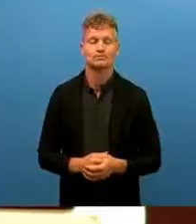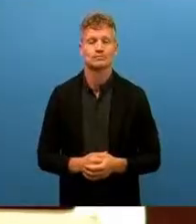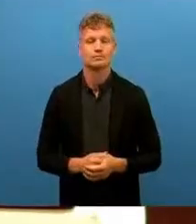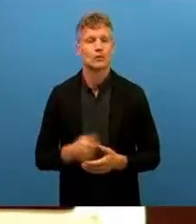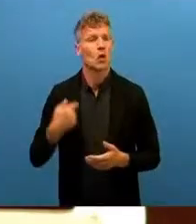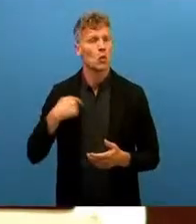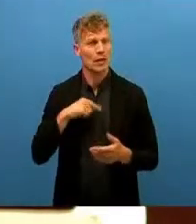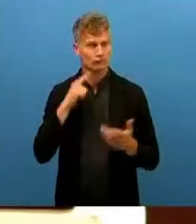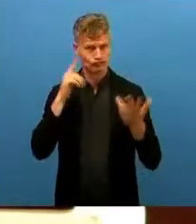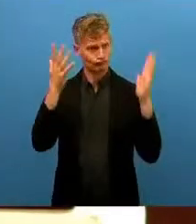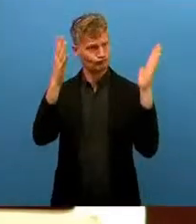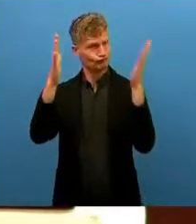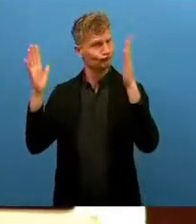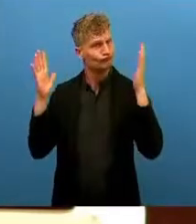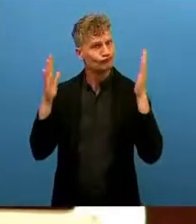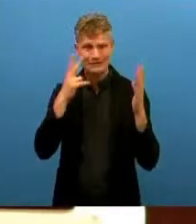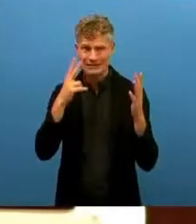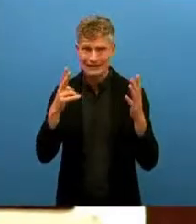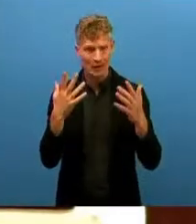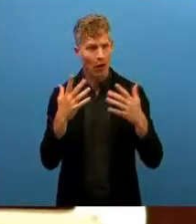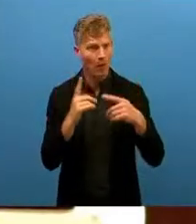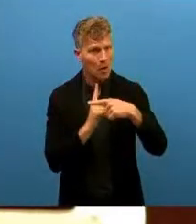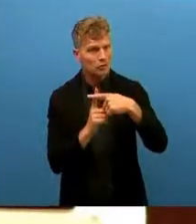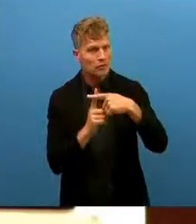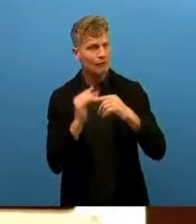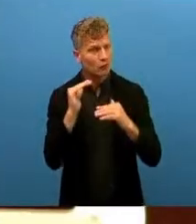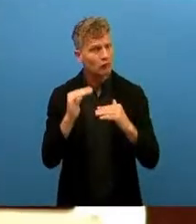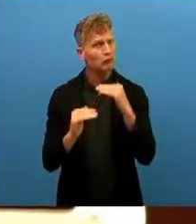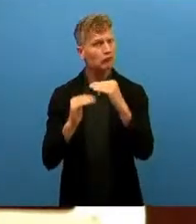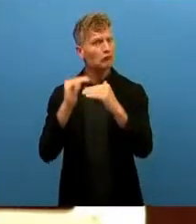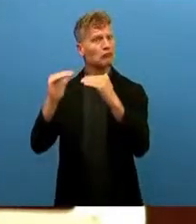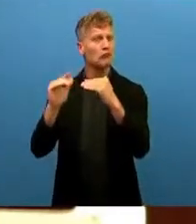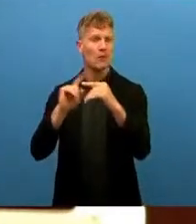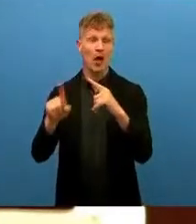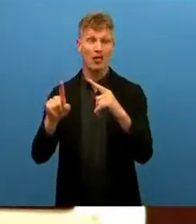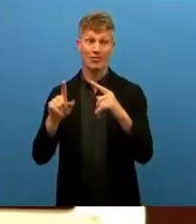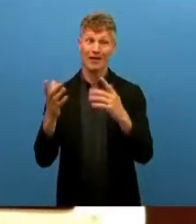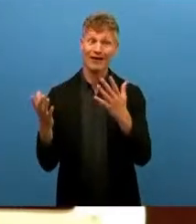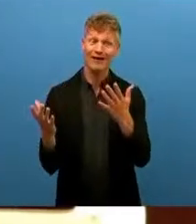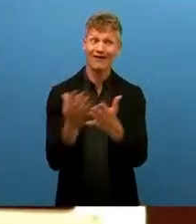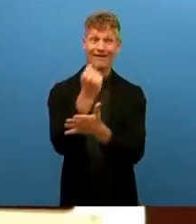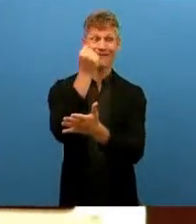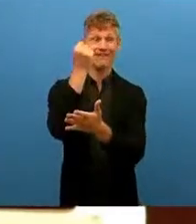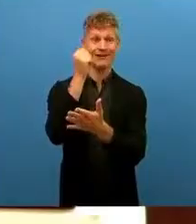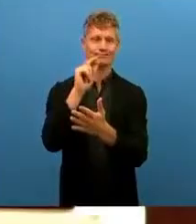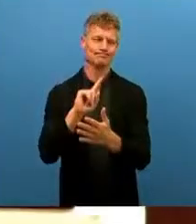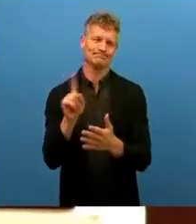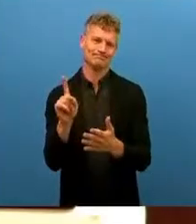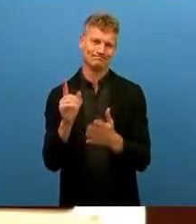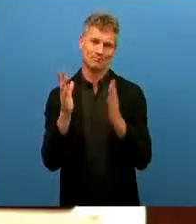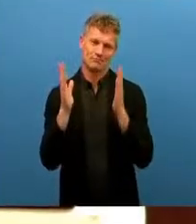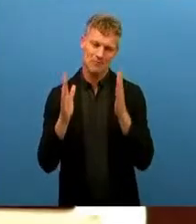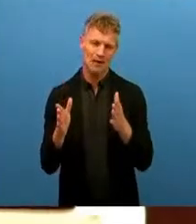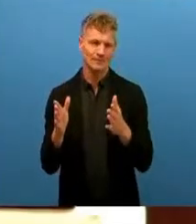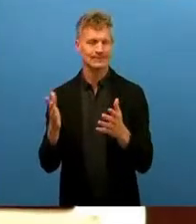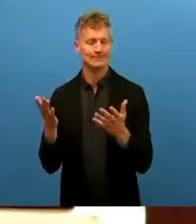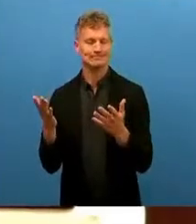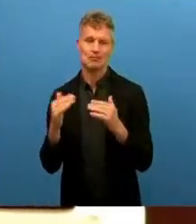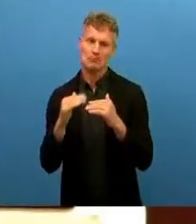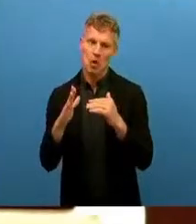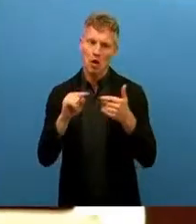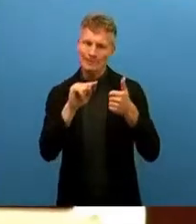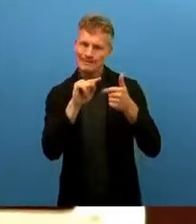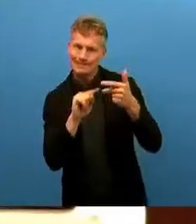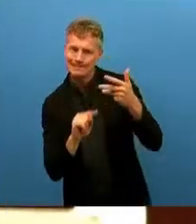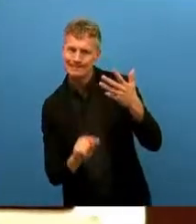celebrate positive developments, there is still plenty to be done to secure meaningful participation of Indigenous peoples in all issues